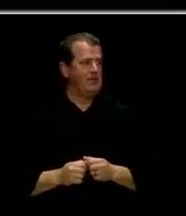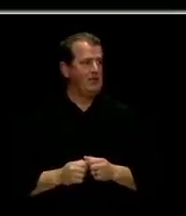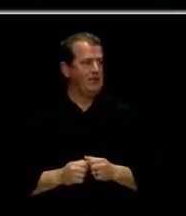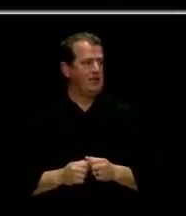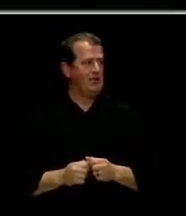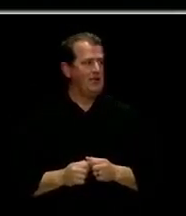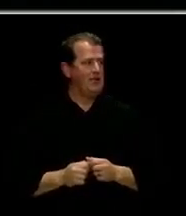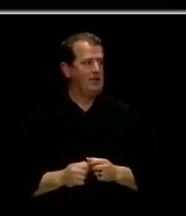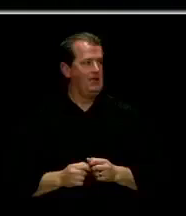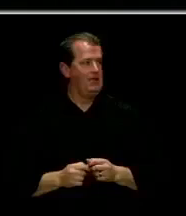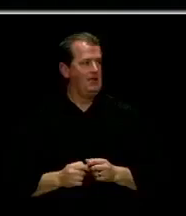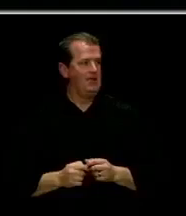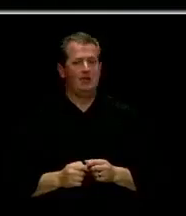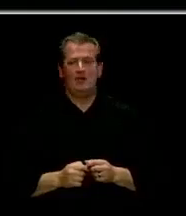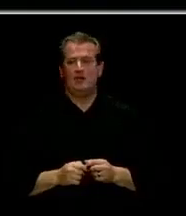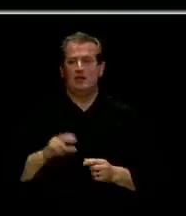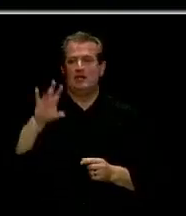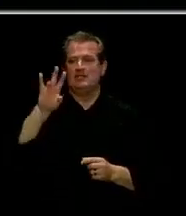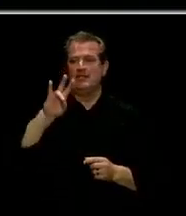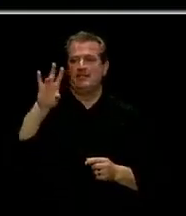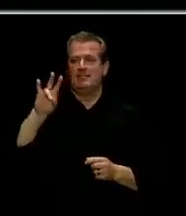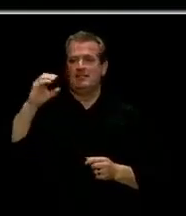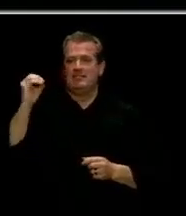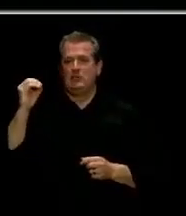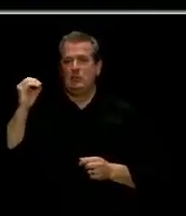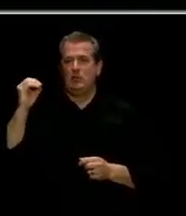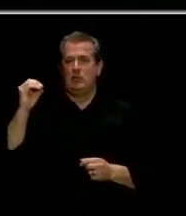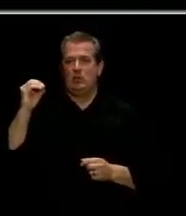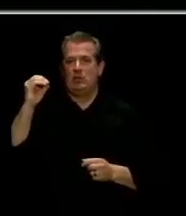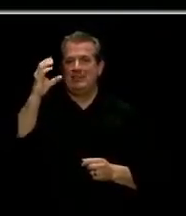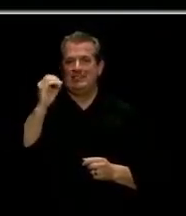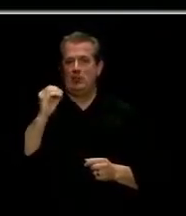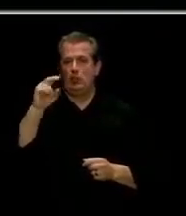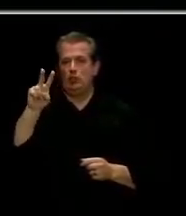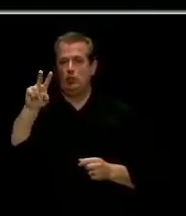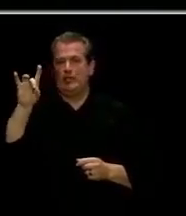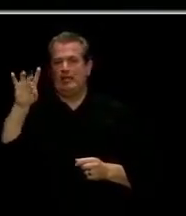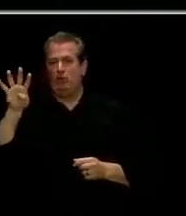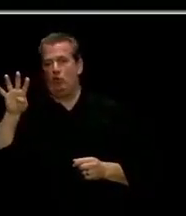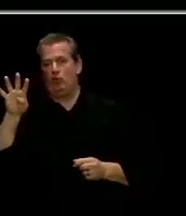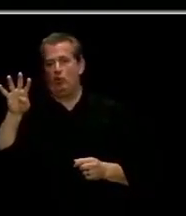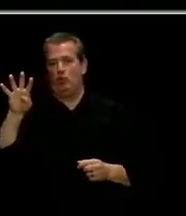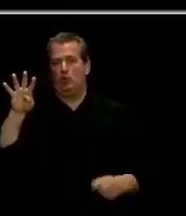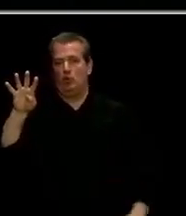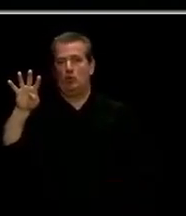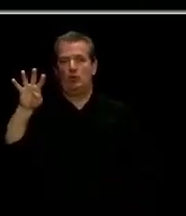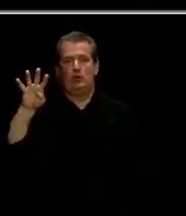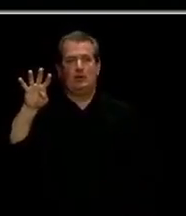Okay, so it is 7700284. It is. You want